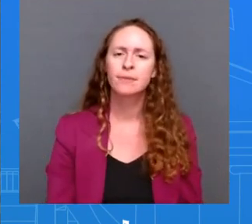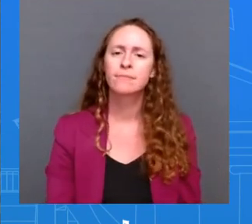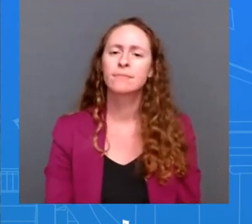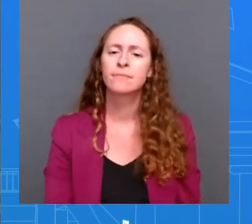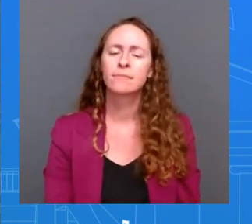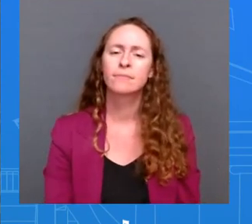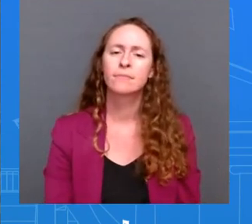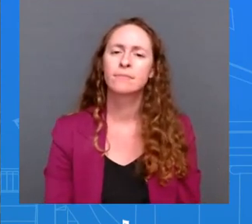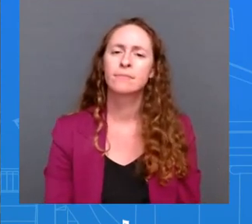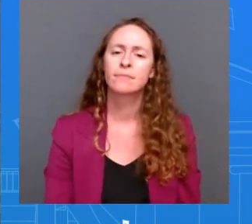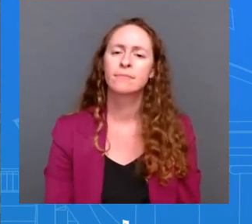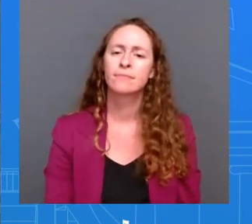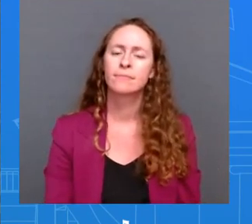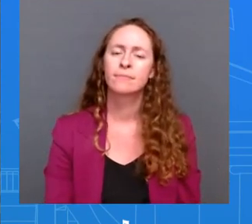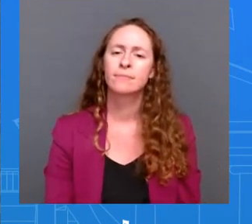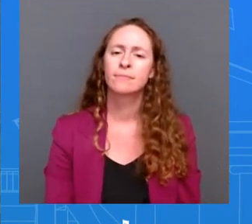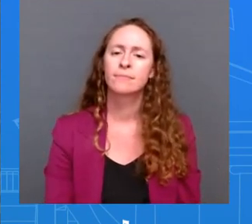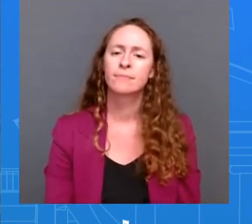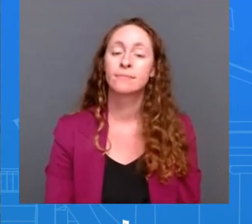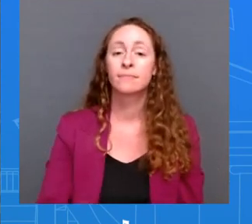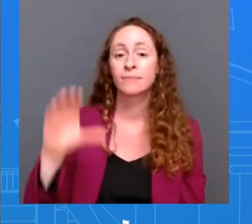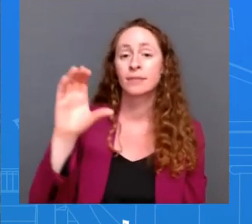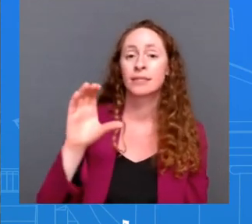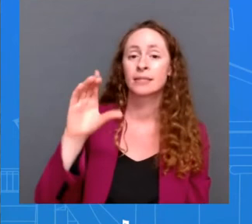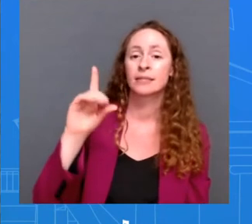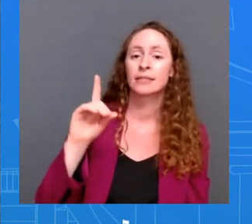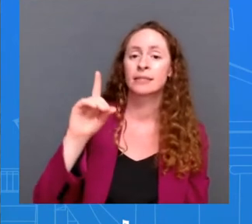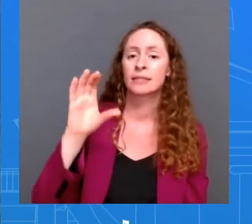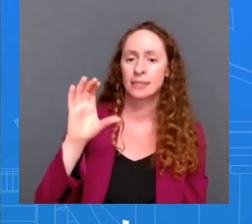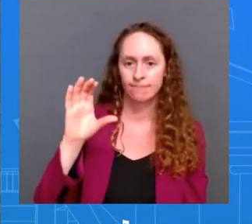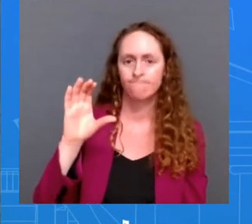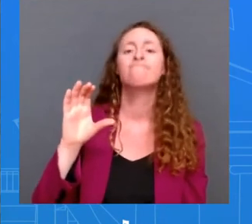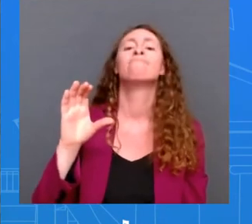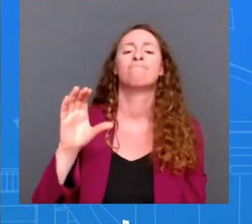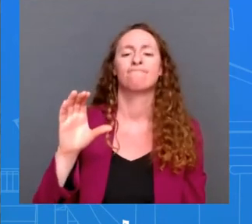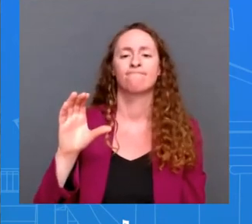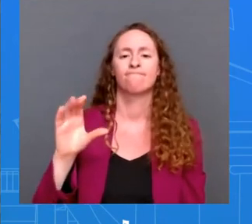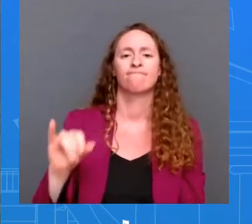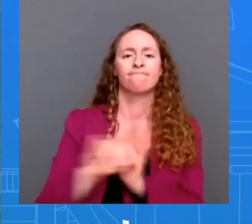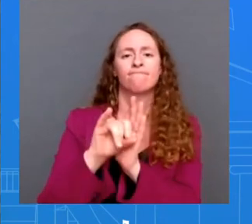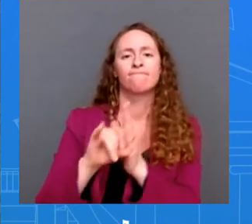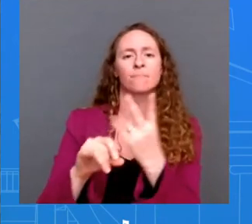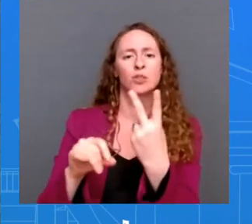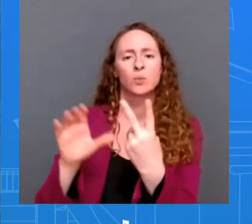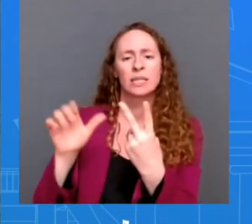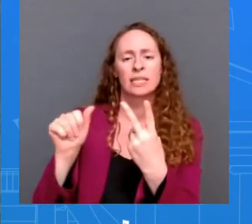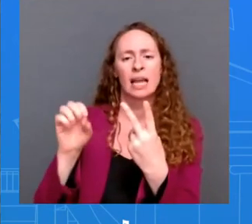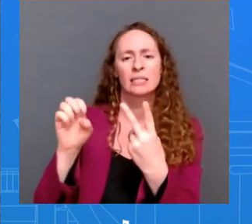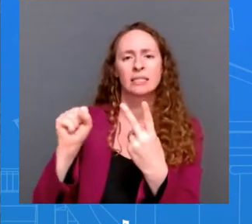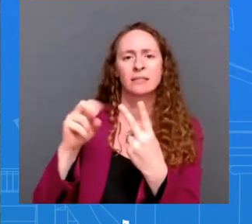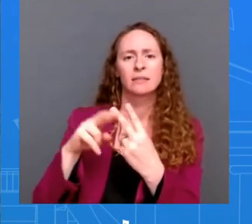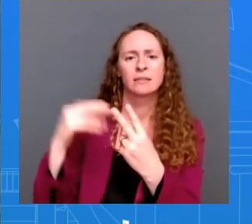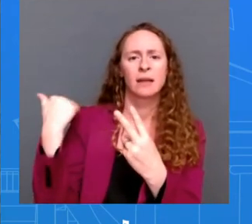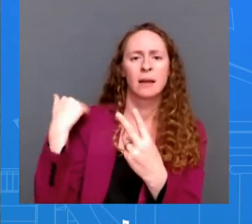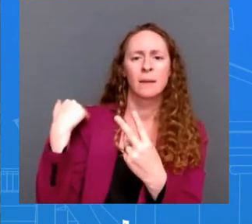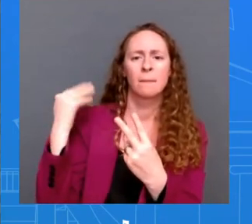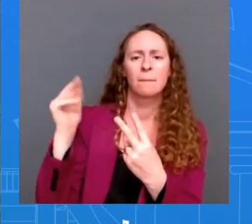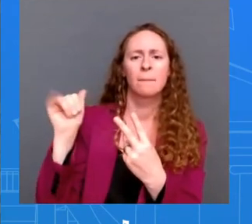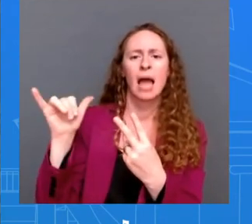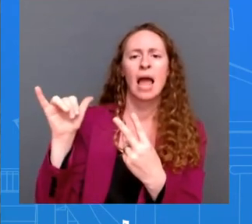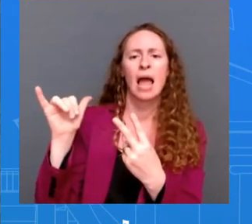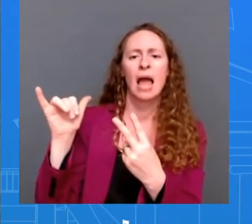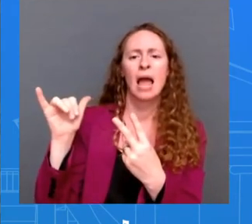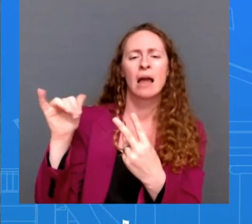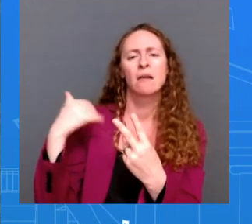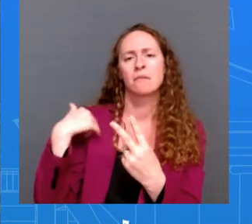when the first two cases were known by the CDC back in May, we were meeting the moment at that time. And so now